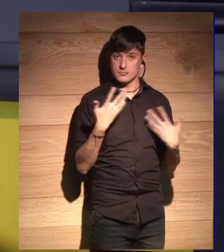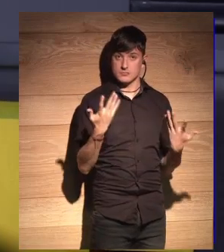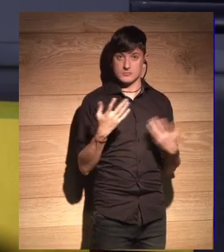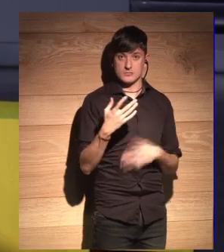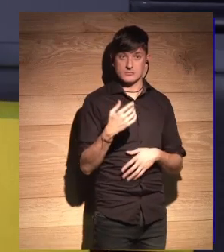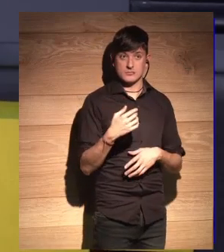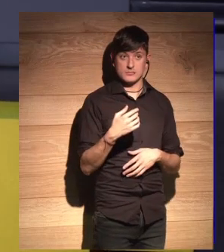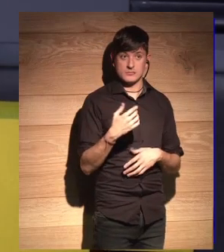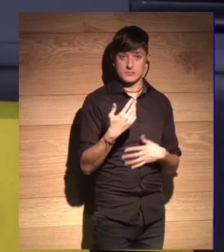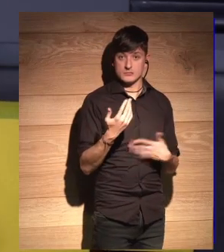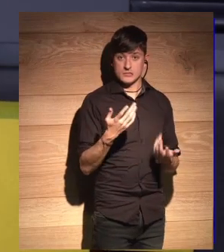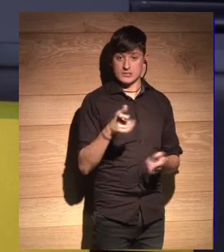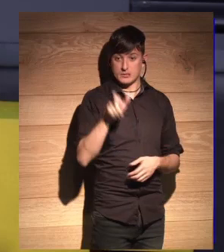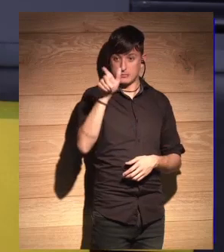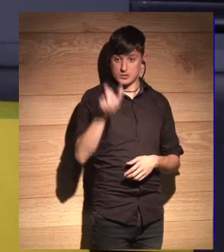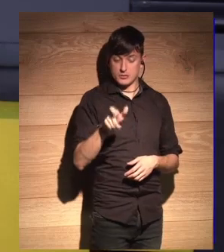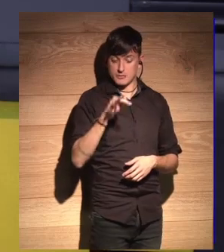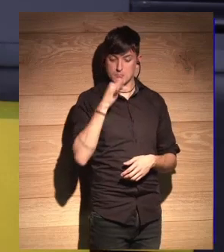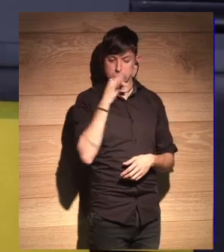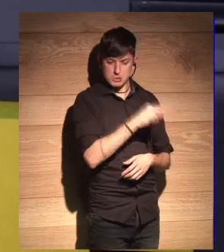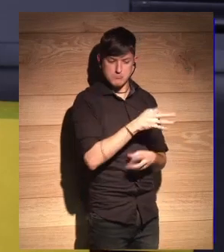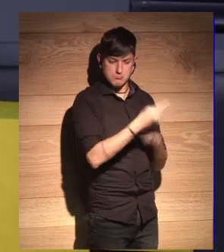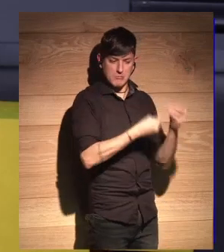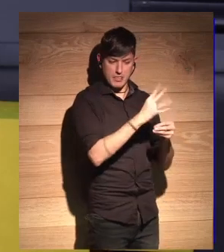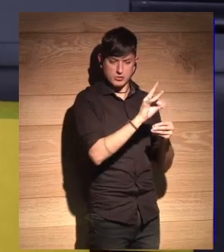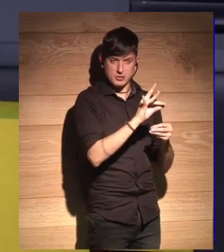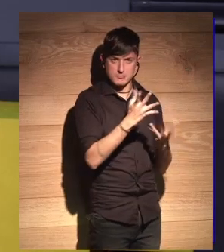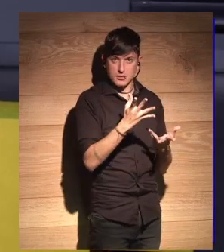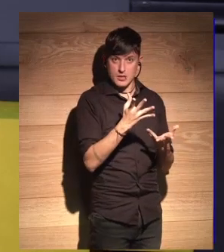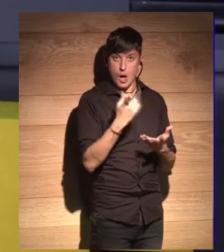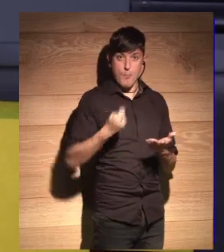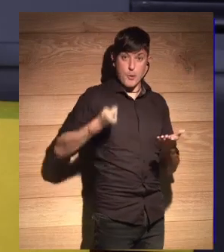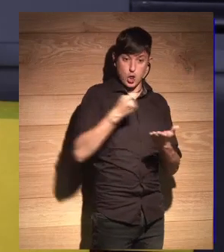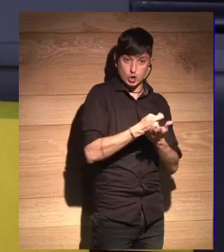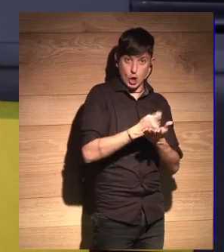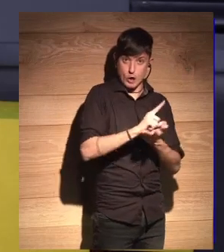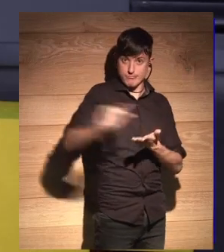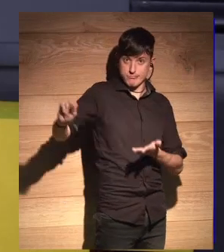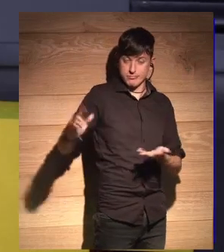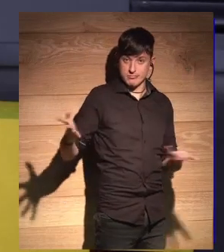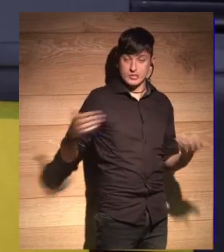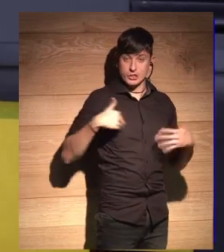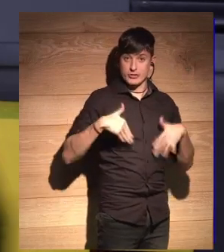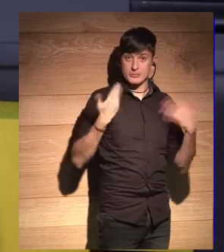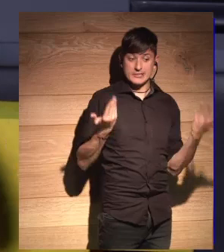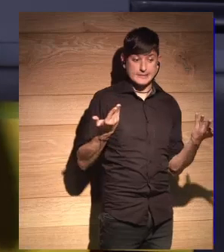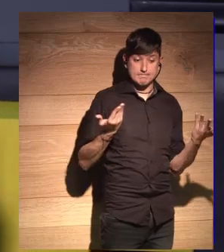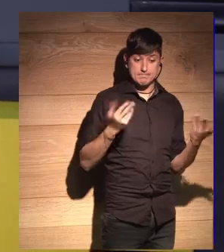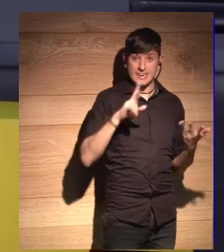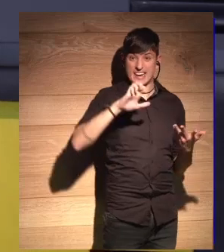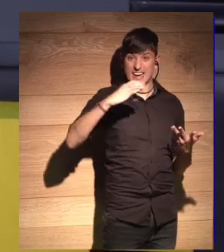quit. And this is a quote from Rebecca one day. She just casually just said, "It'll all work out, it always does," as